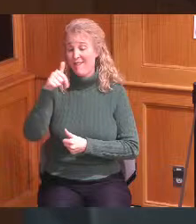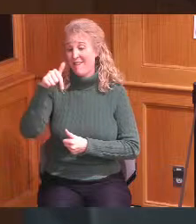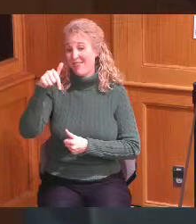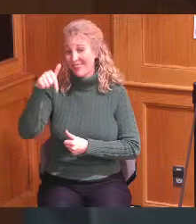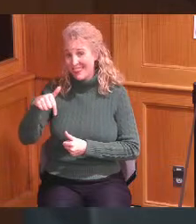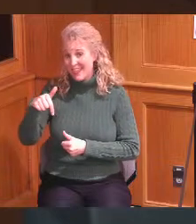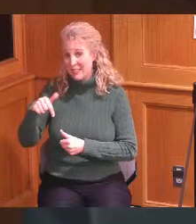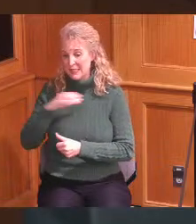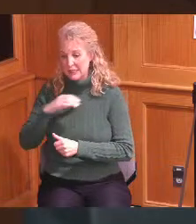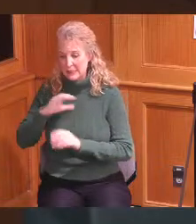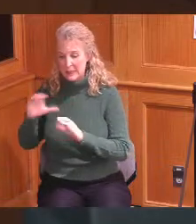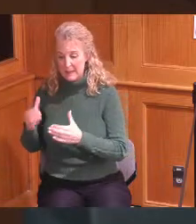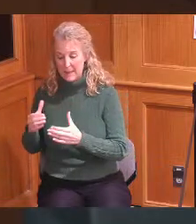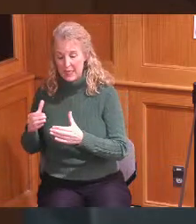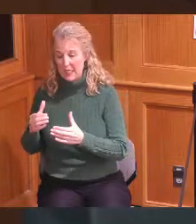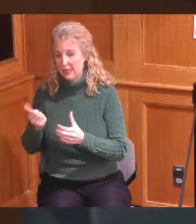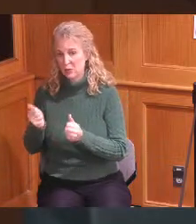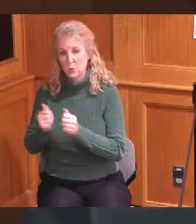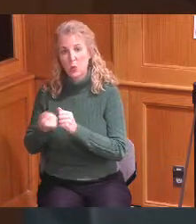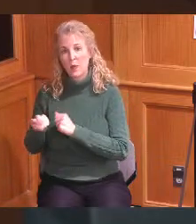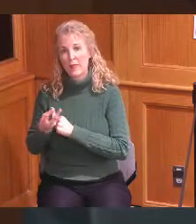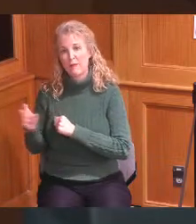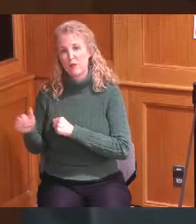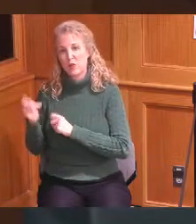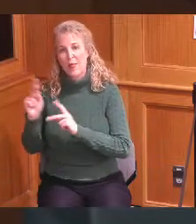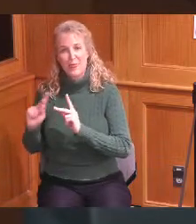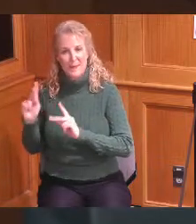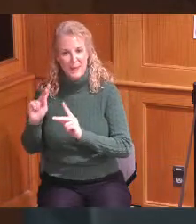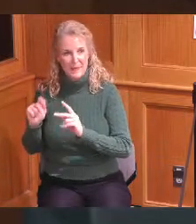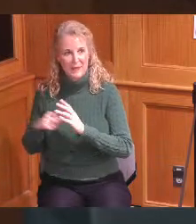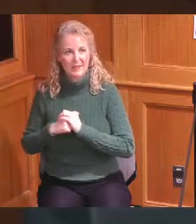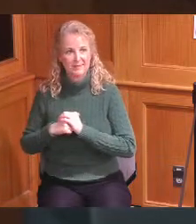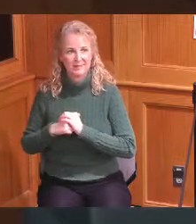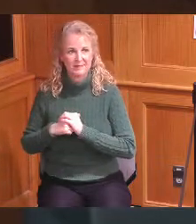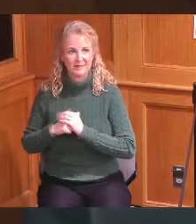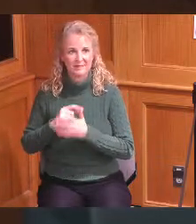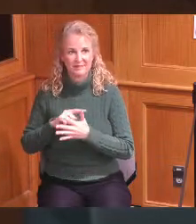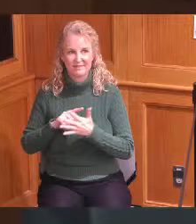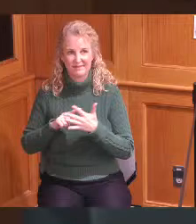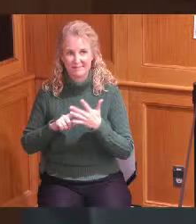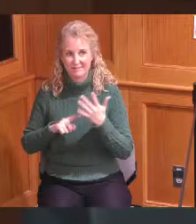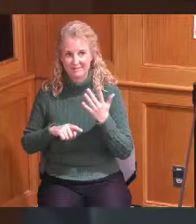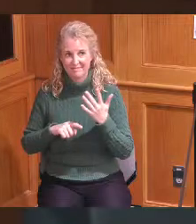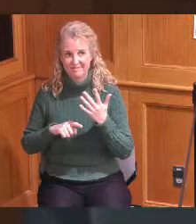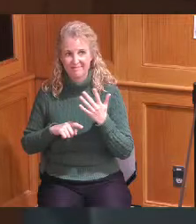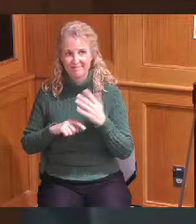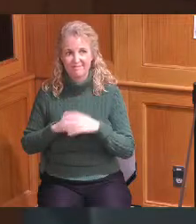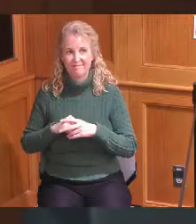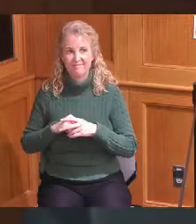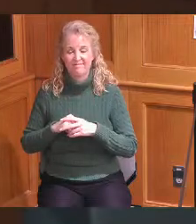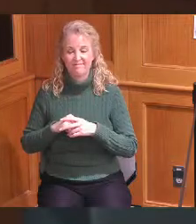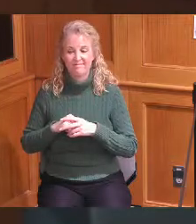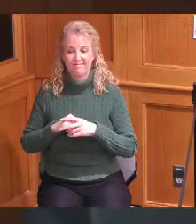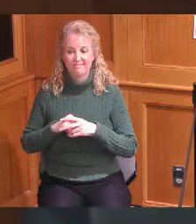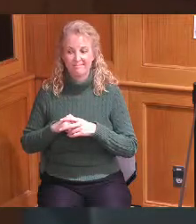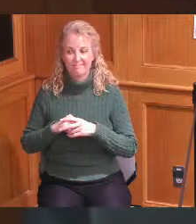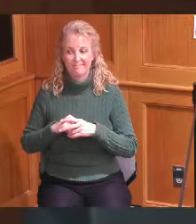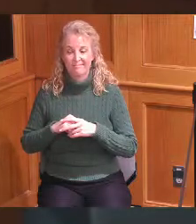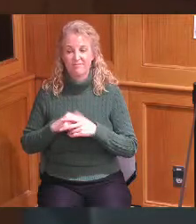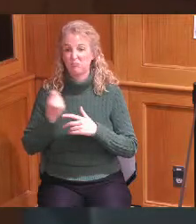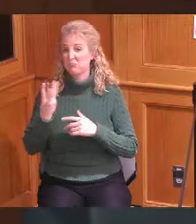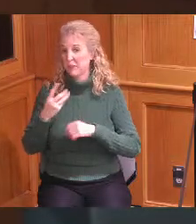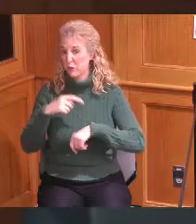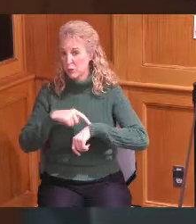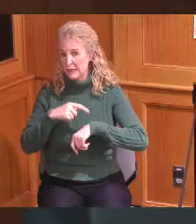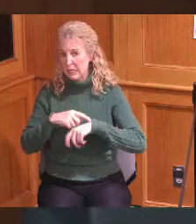subcommittee with Mark Quarry and our leader, Gwen McFarland, and of course the help of Lisa Webb. We met several